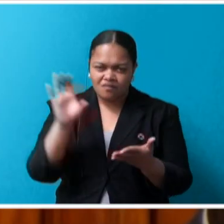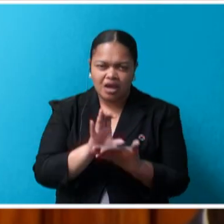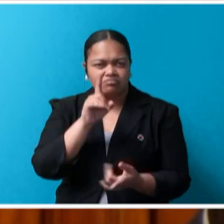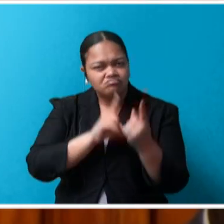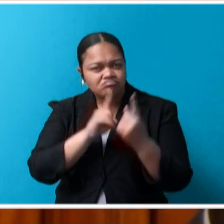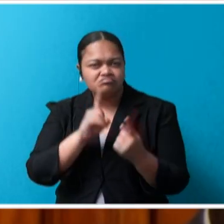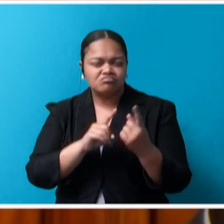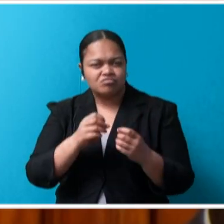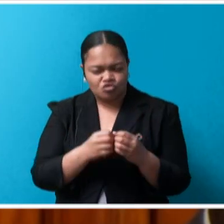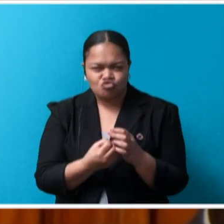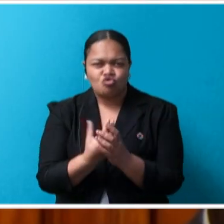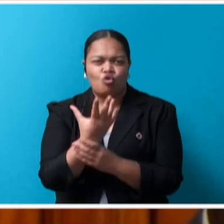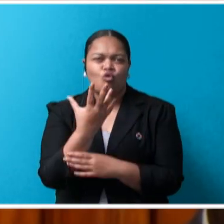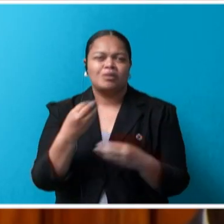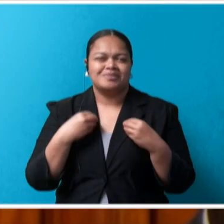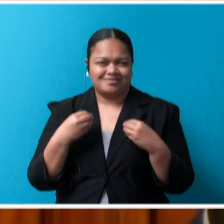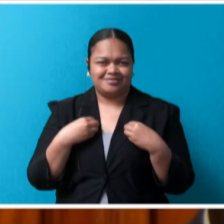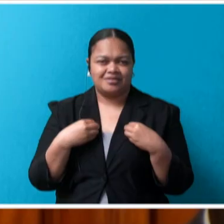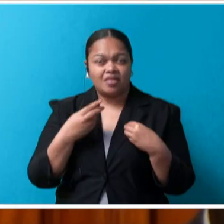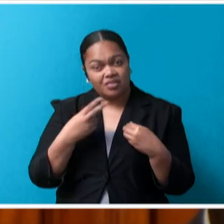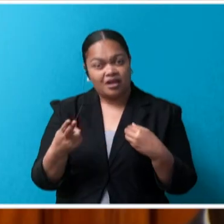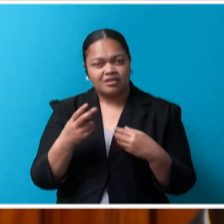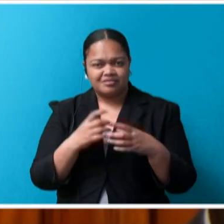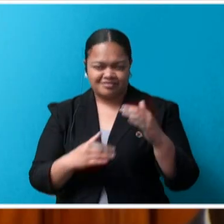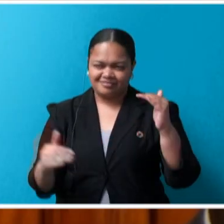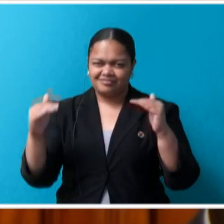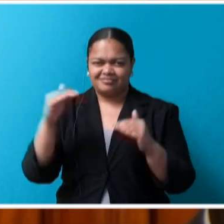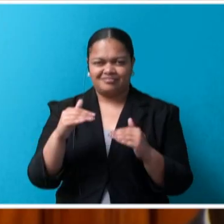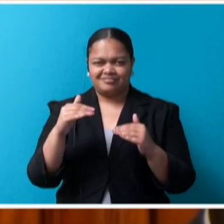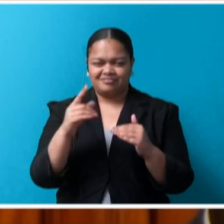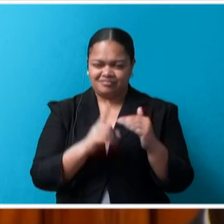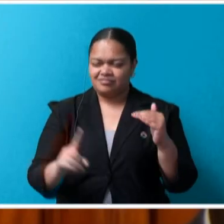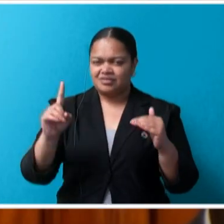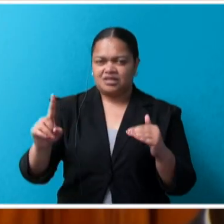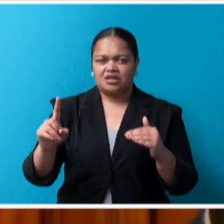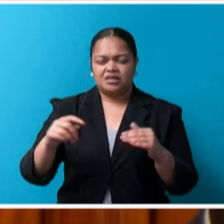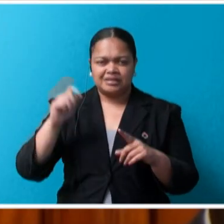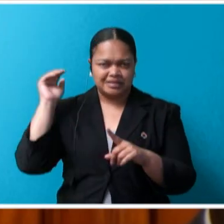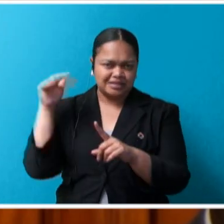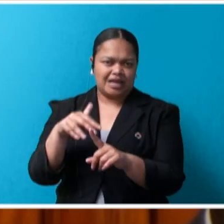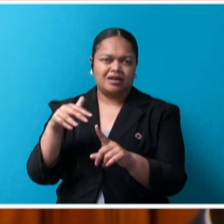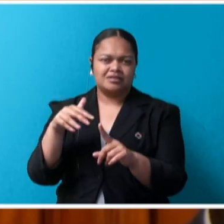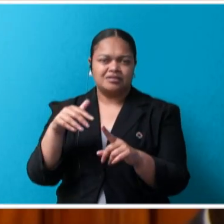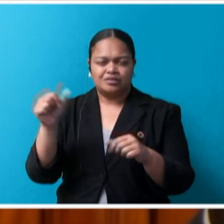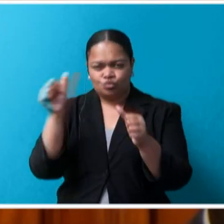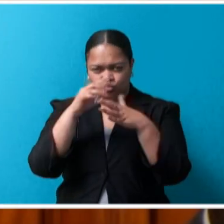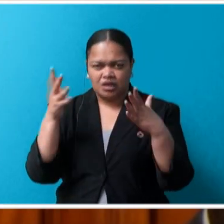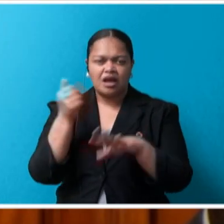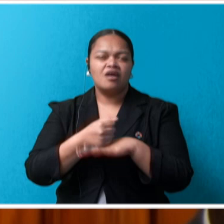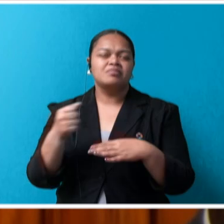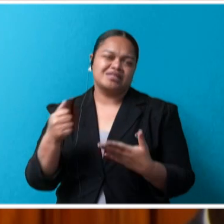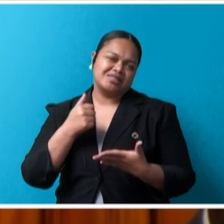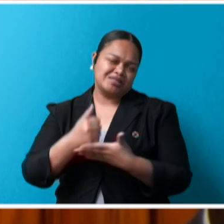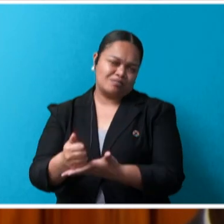grow a business, and now stand as a testimonial to a difference targeted, well-monitored government support can